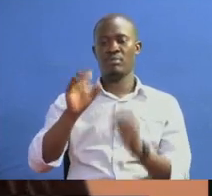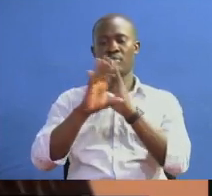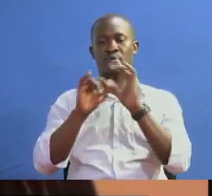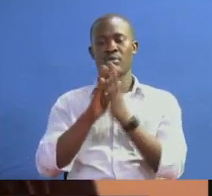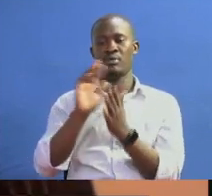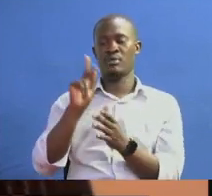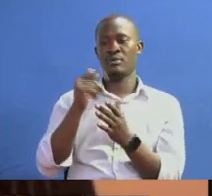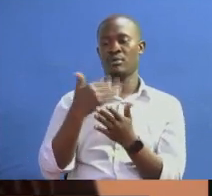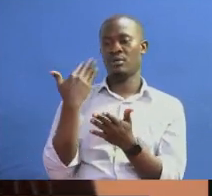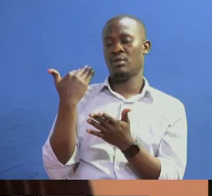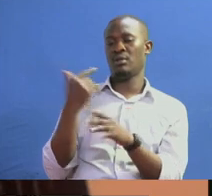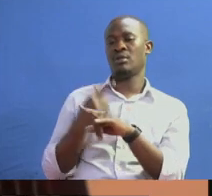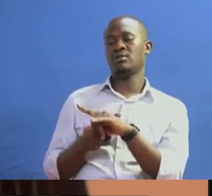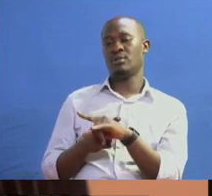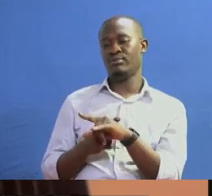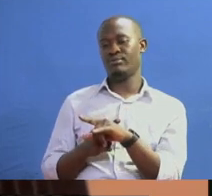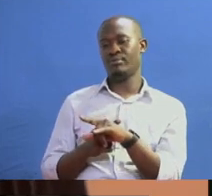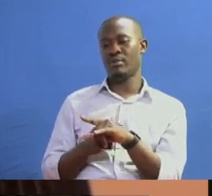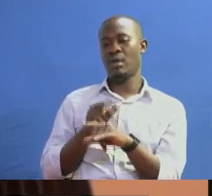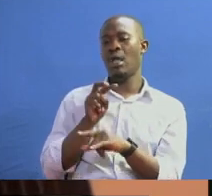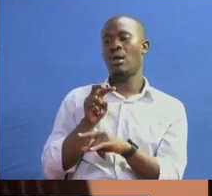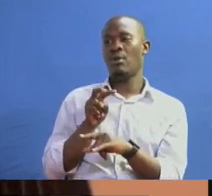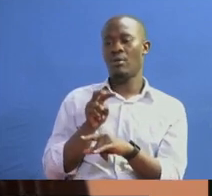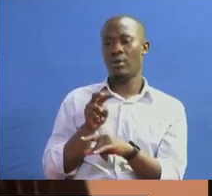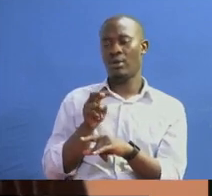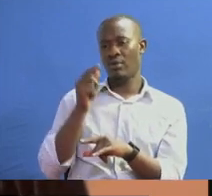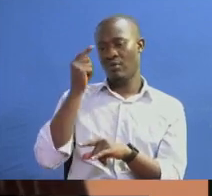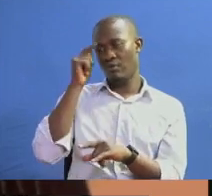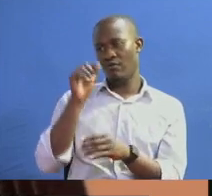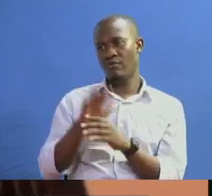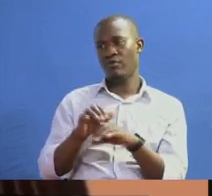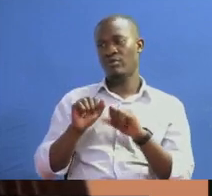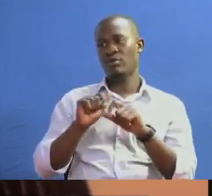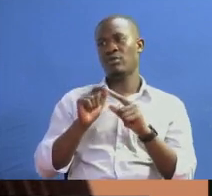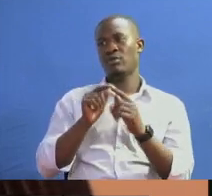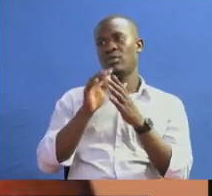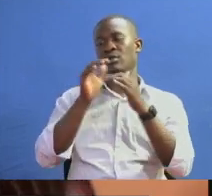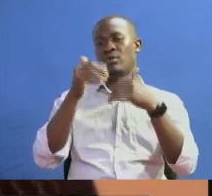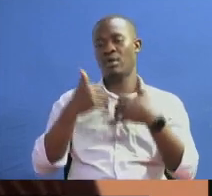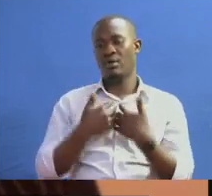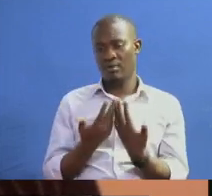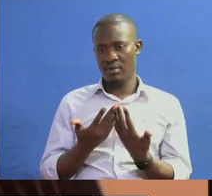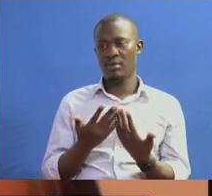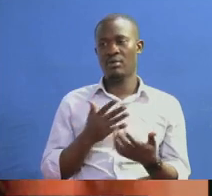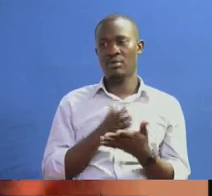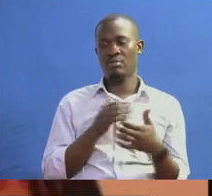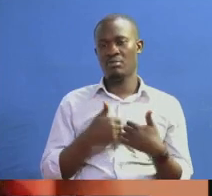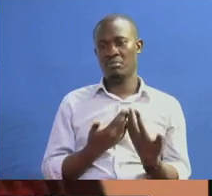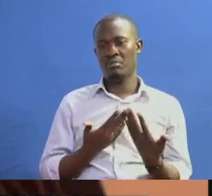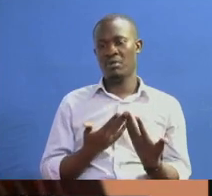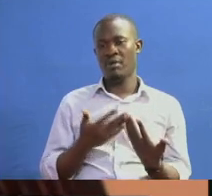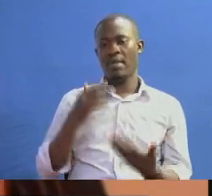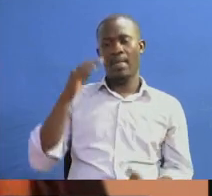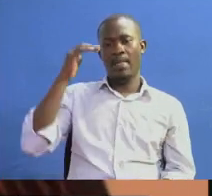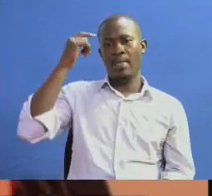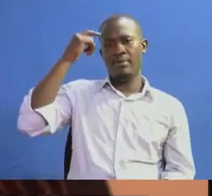just ran the other time. And so there we were looking at the potential that we have as young people is really enormous. You see, the brains that we